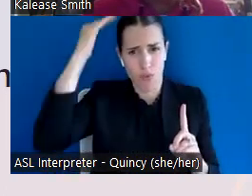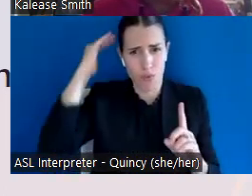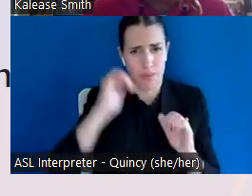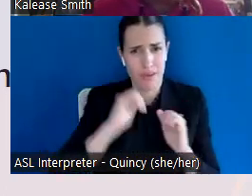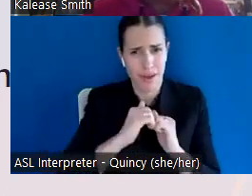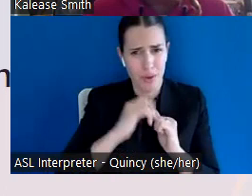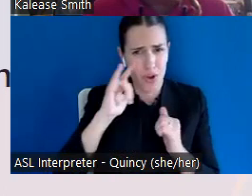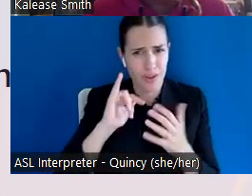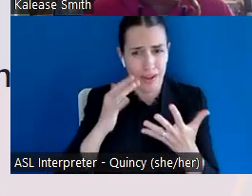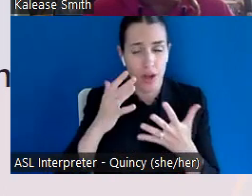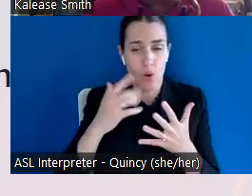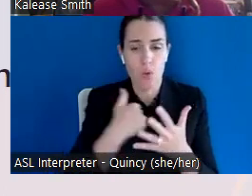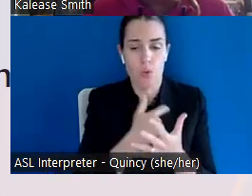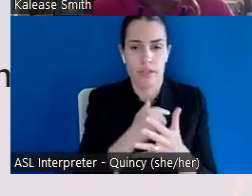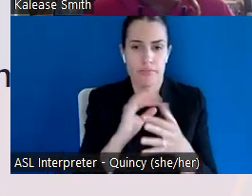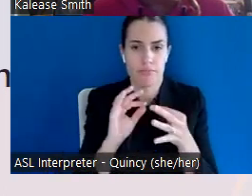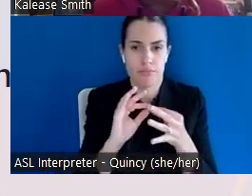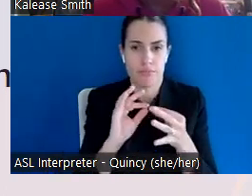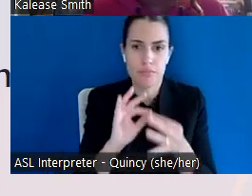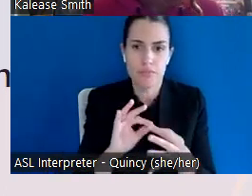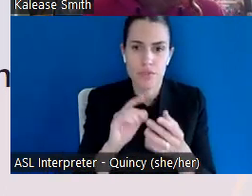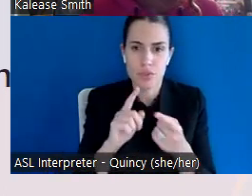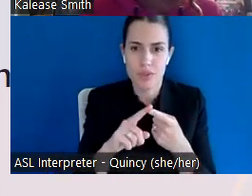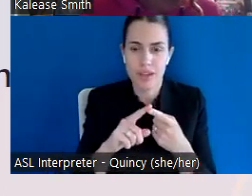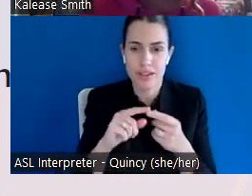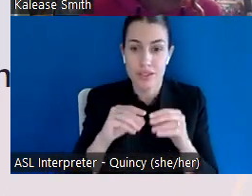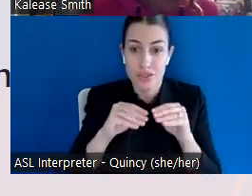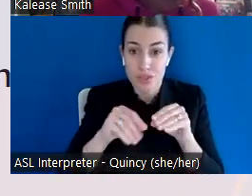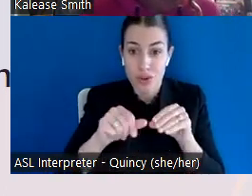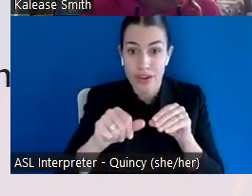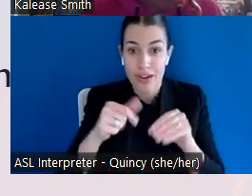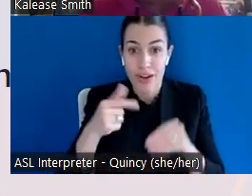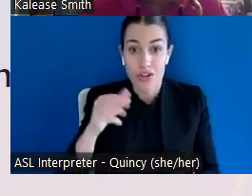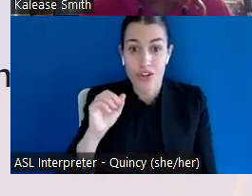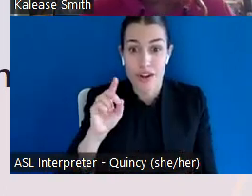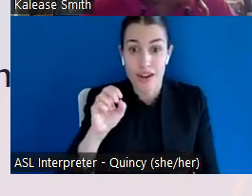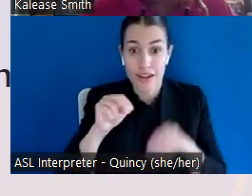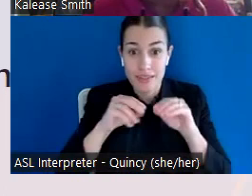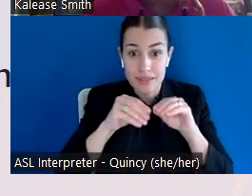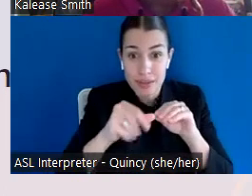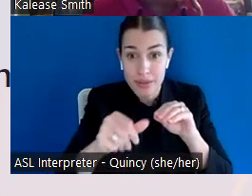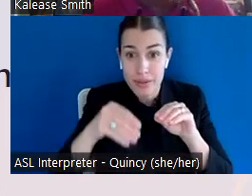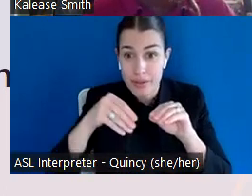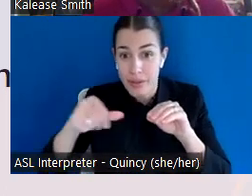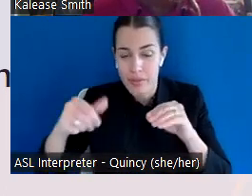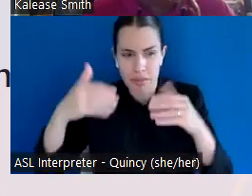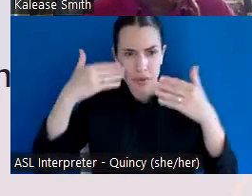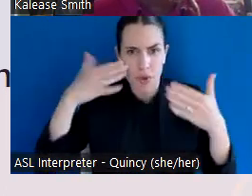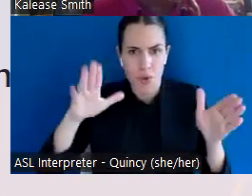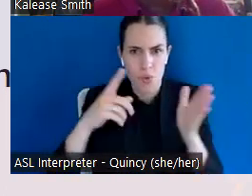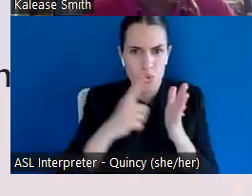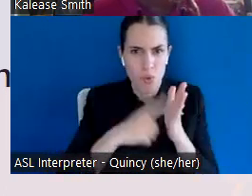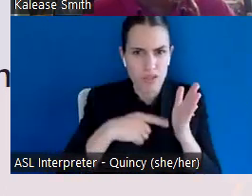of reference that to like starting a garden. That can seem very overwhelming because maybe you don't know you know, how